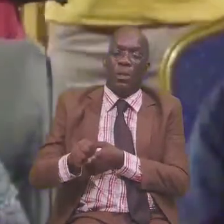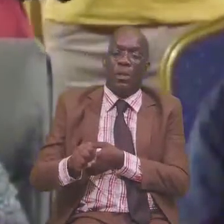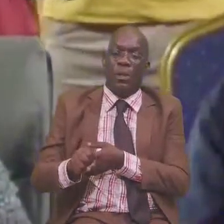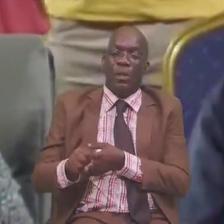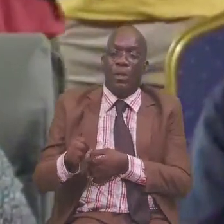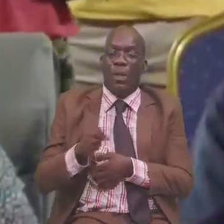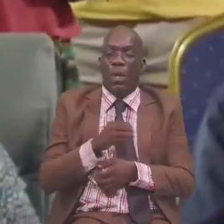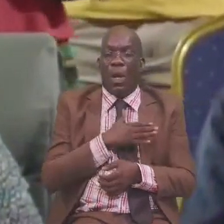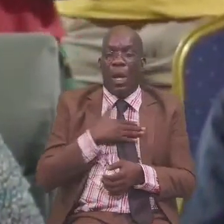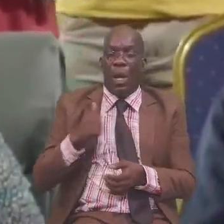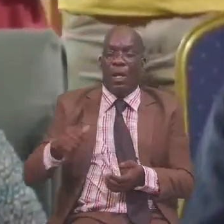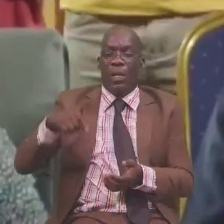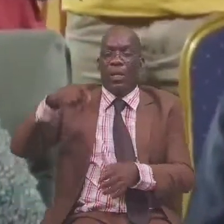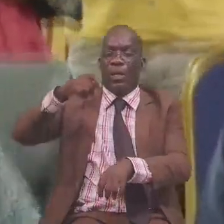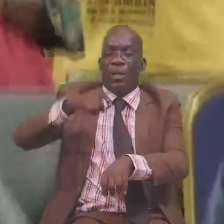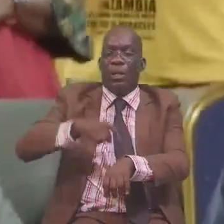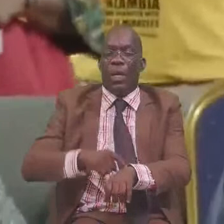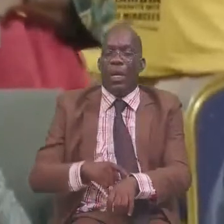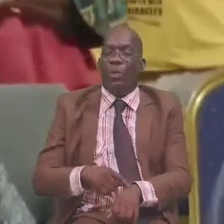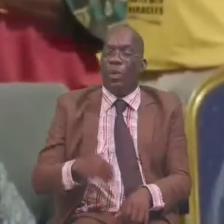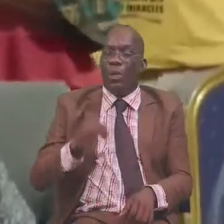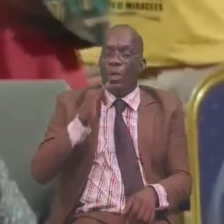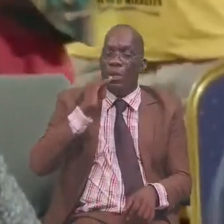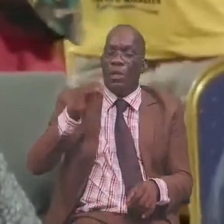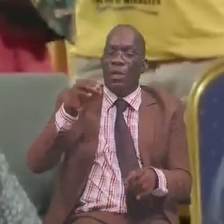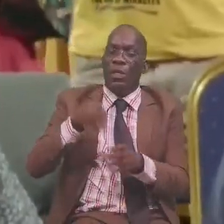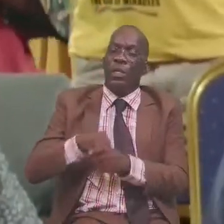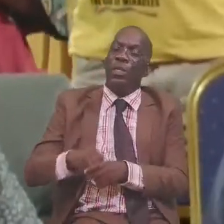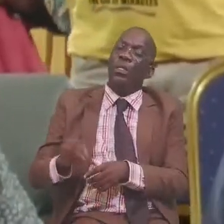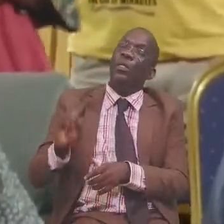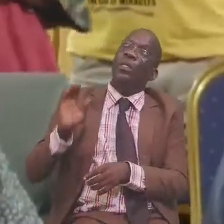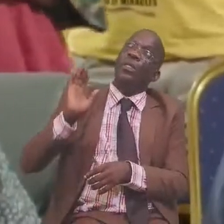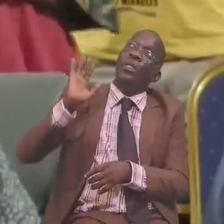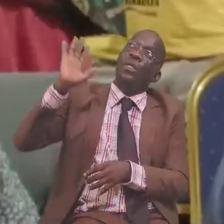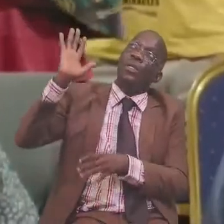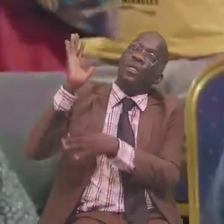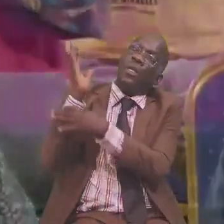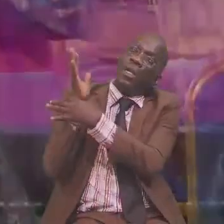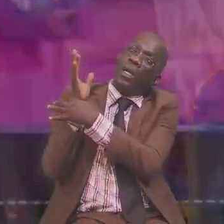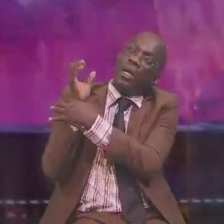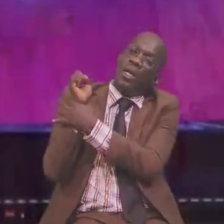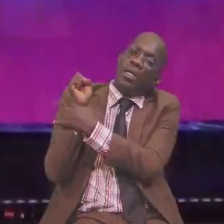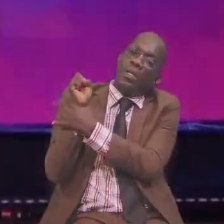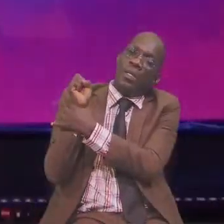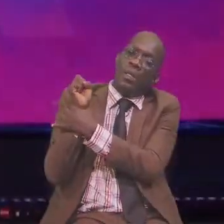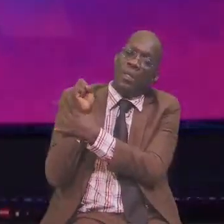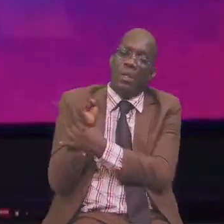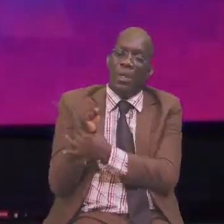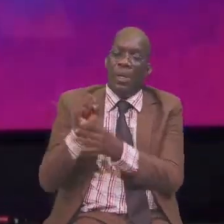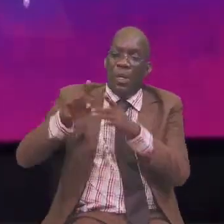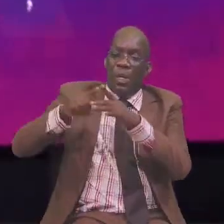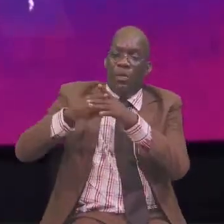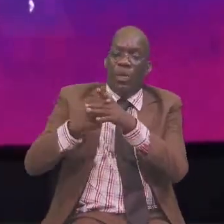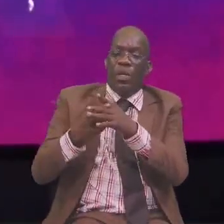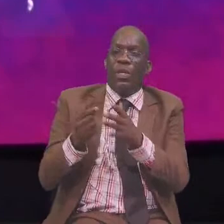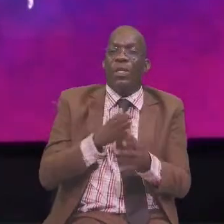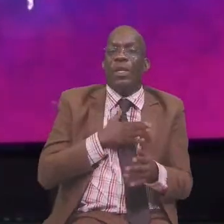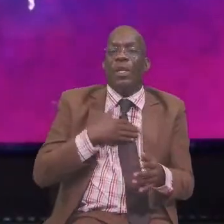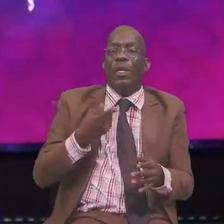and time is in his hands. Beginning and